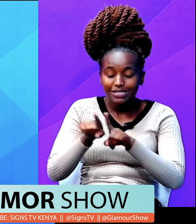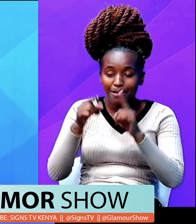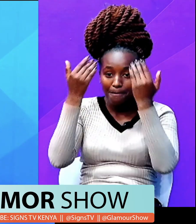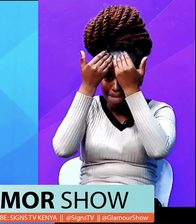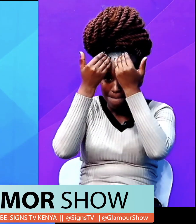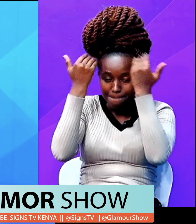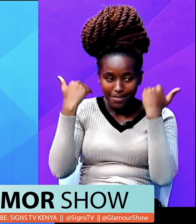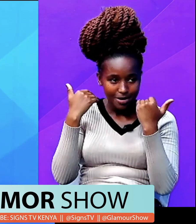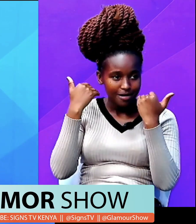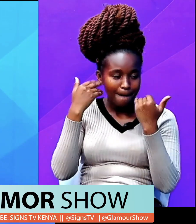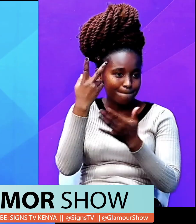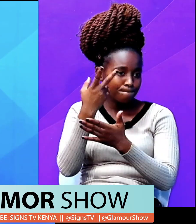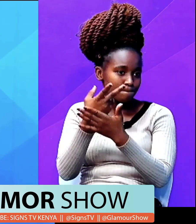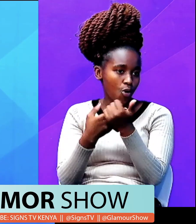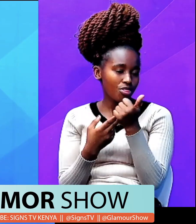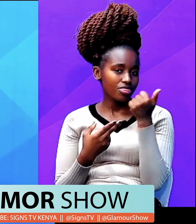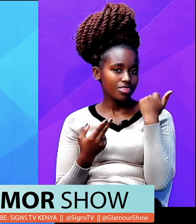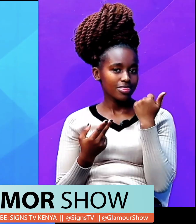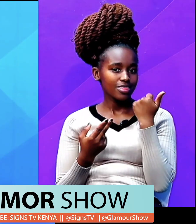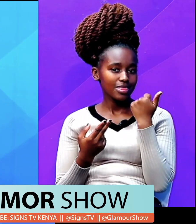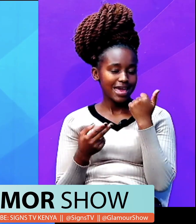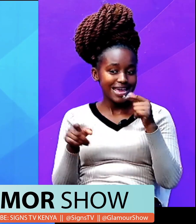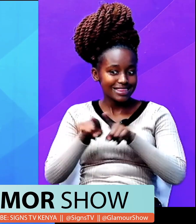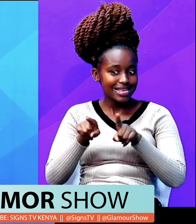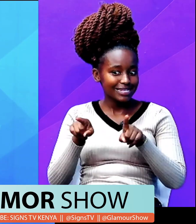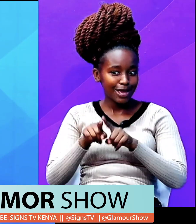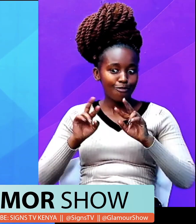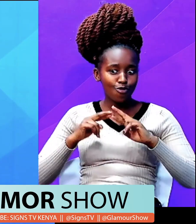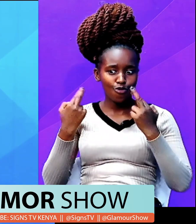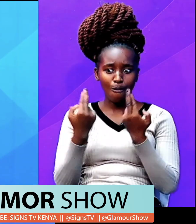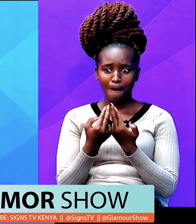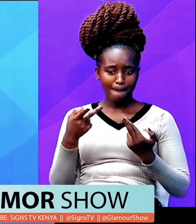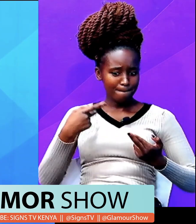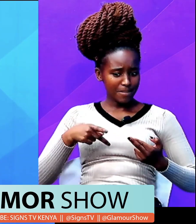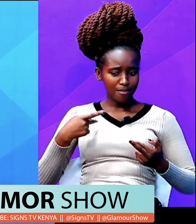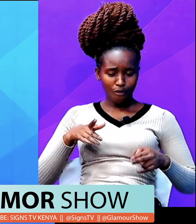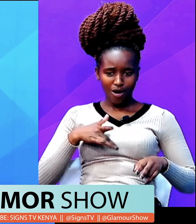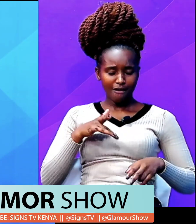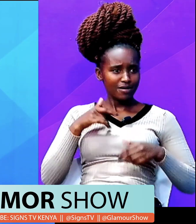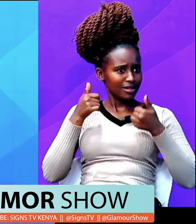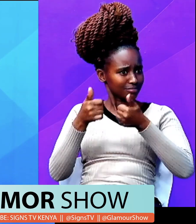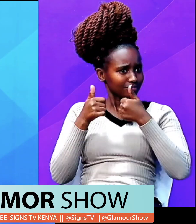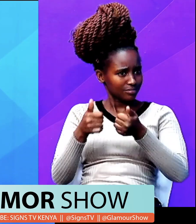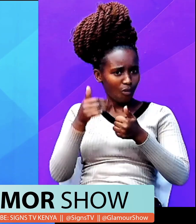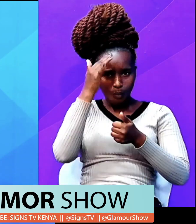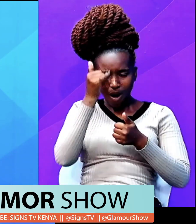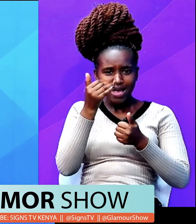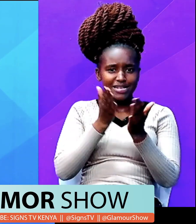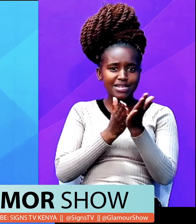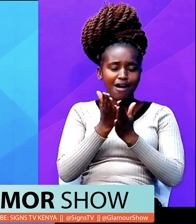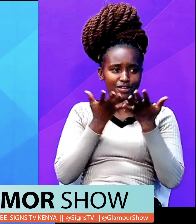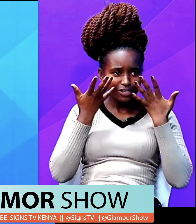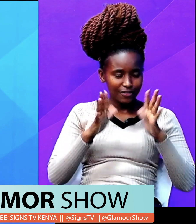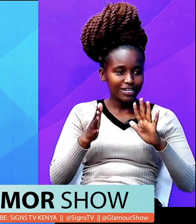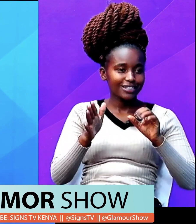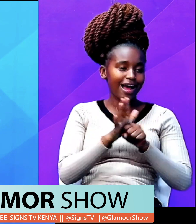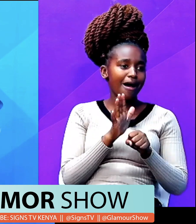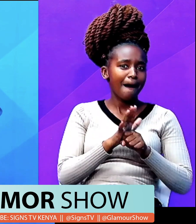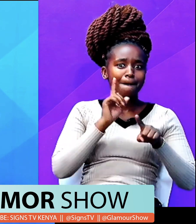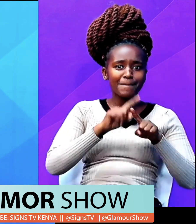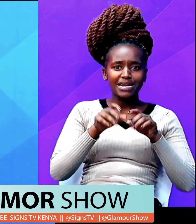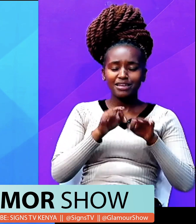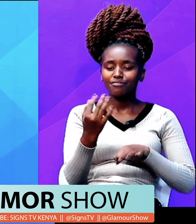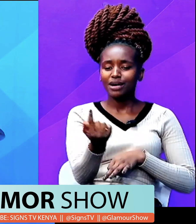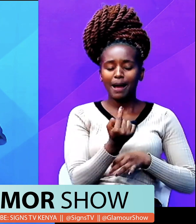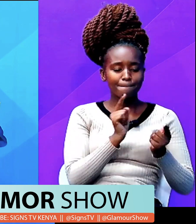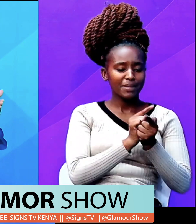makeup done at the same roof, it's gonna save her a lot of time, because moving from one place to the